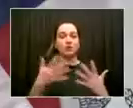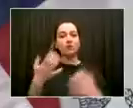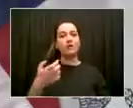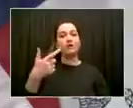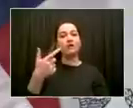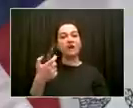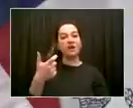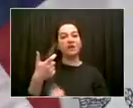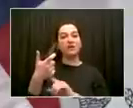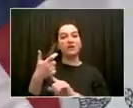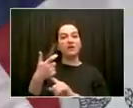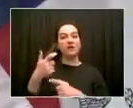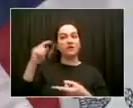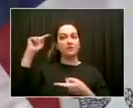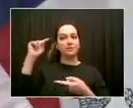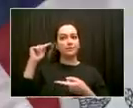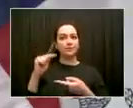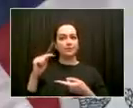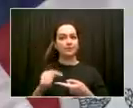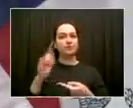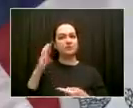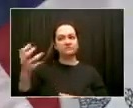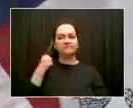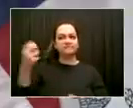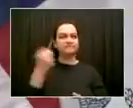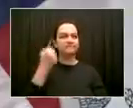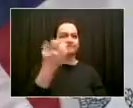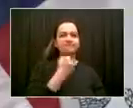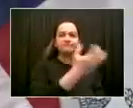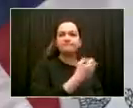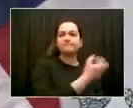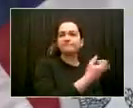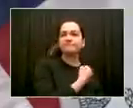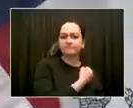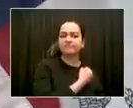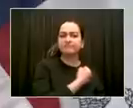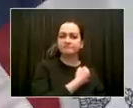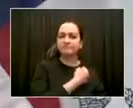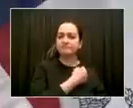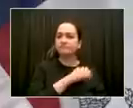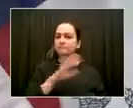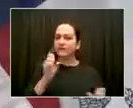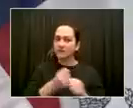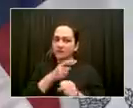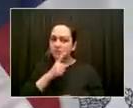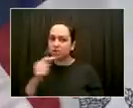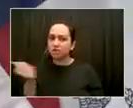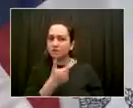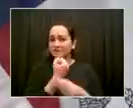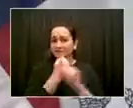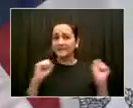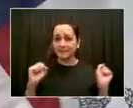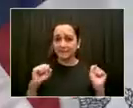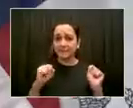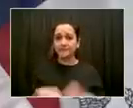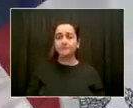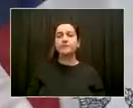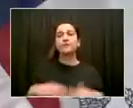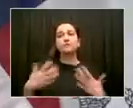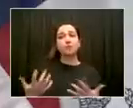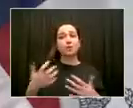1994. So a lot is happening. We are the safest big city in America. We will continue to